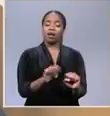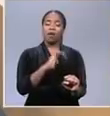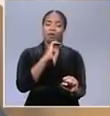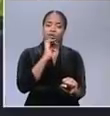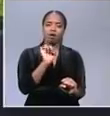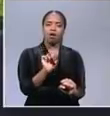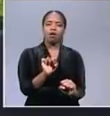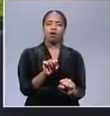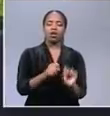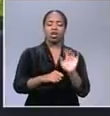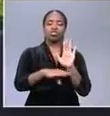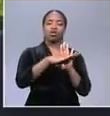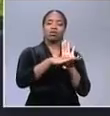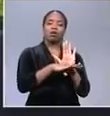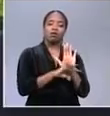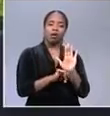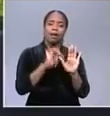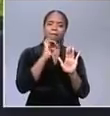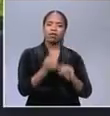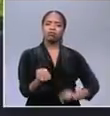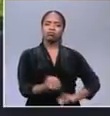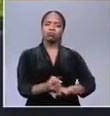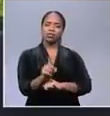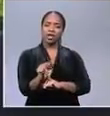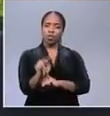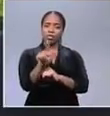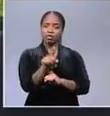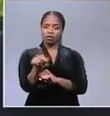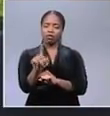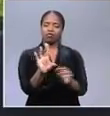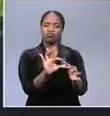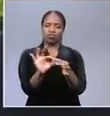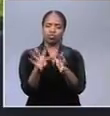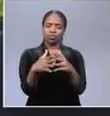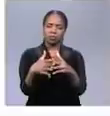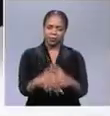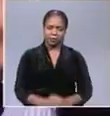agenda, with Putin offering to support efforts to normalize North Korean-US relations.